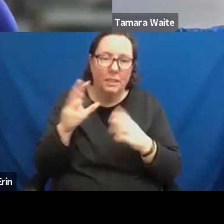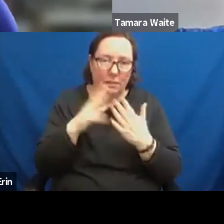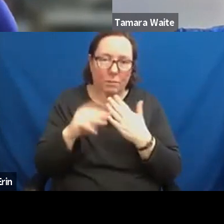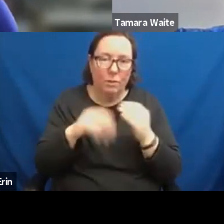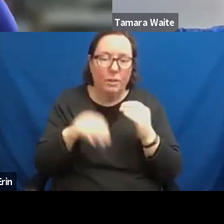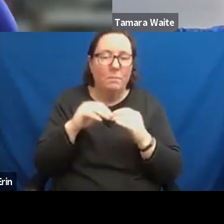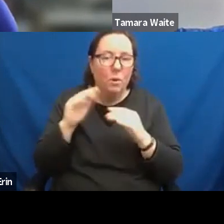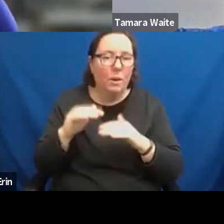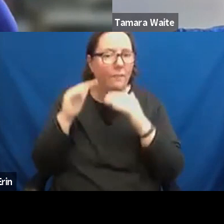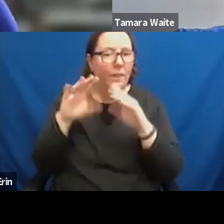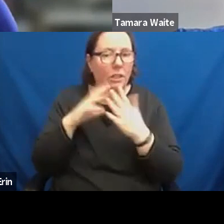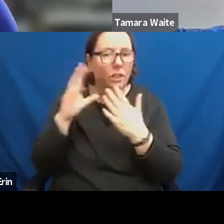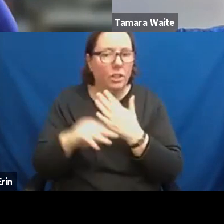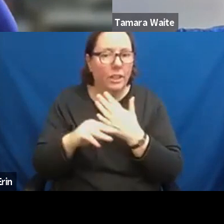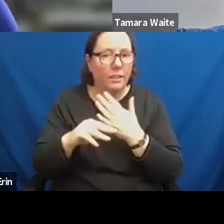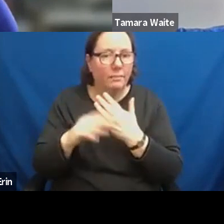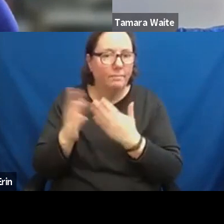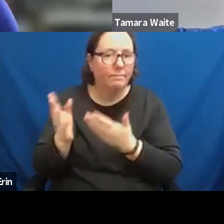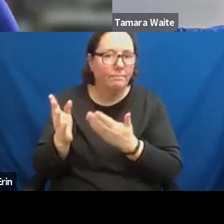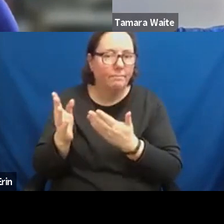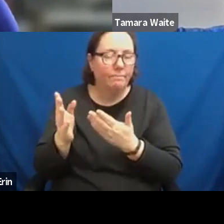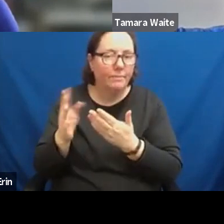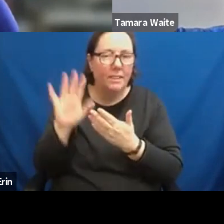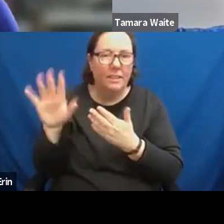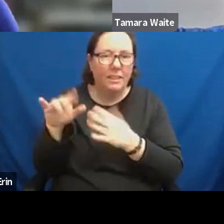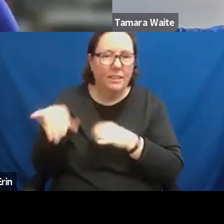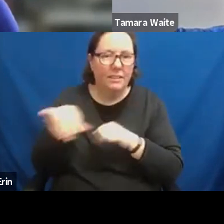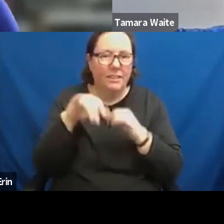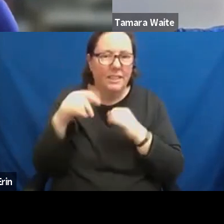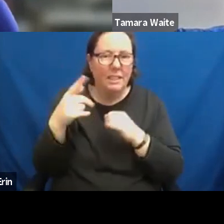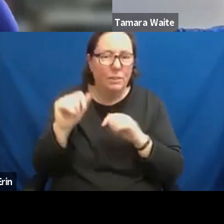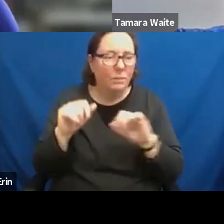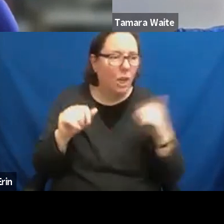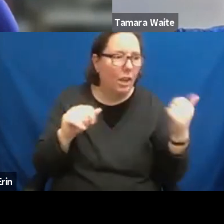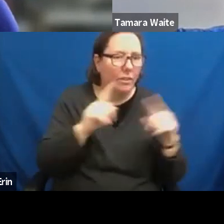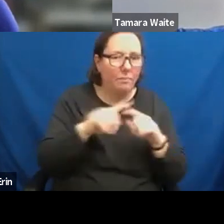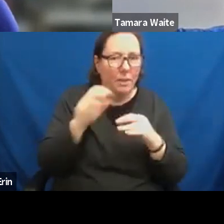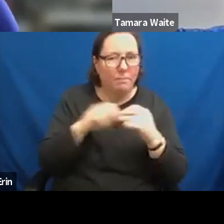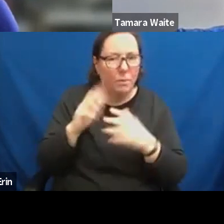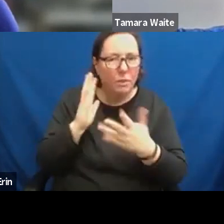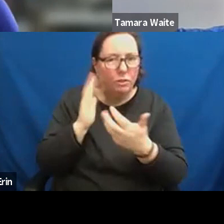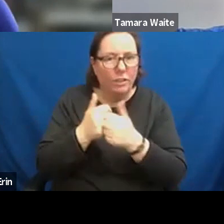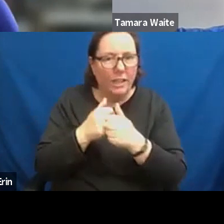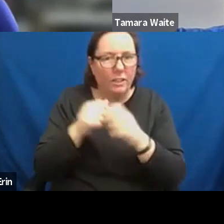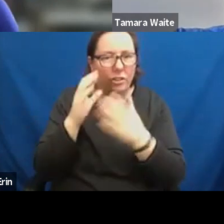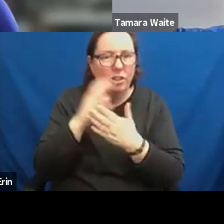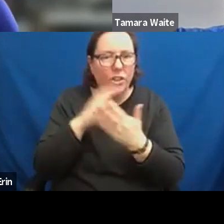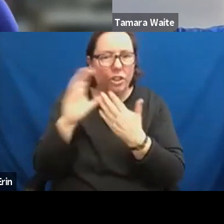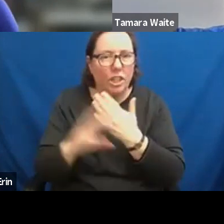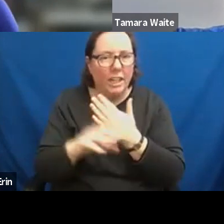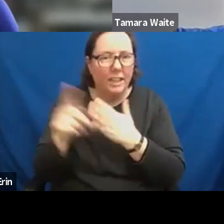curriculums. Although students have the same GPA as other school students, still are more advanced in curriculum